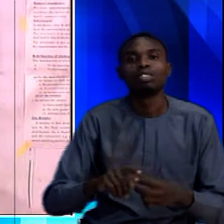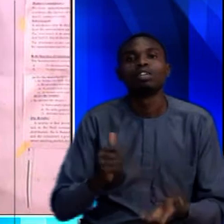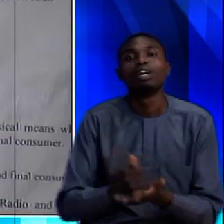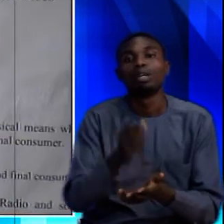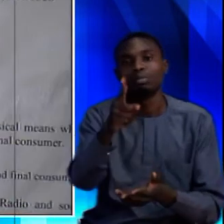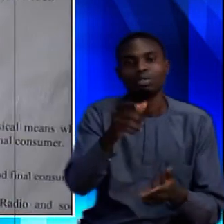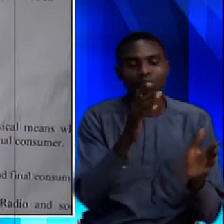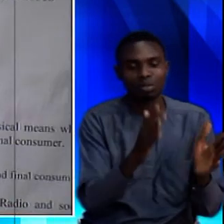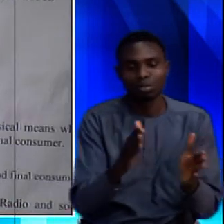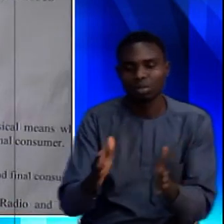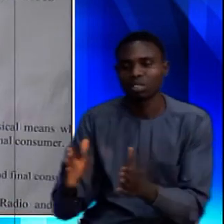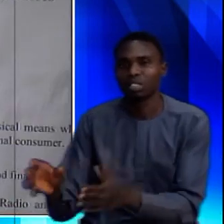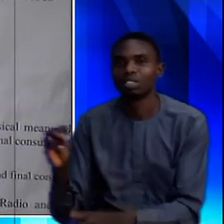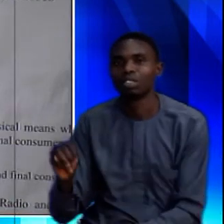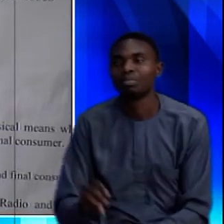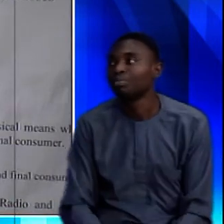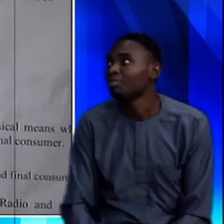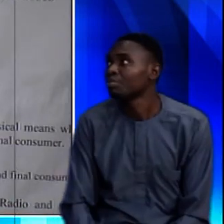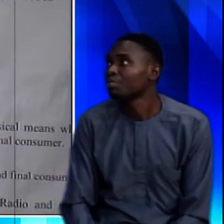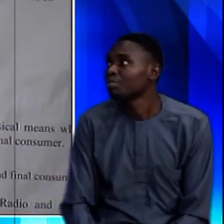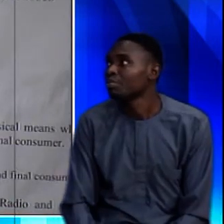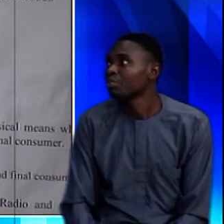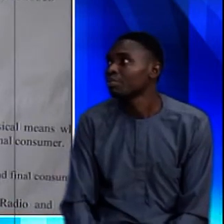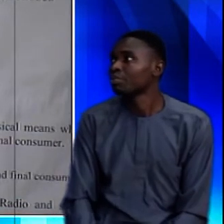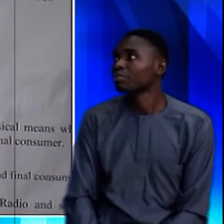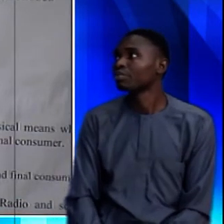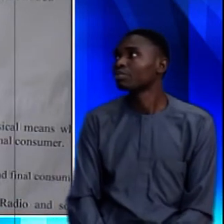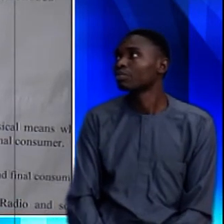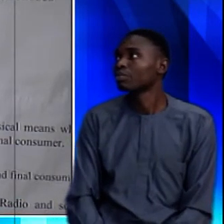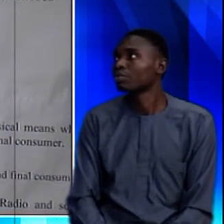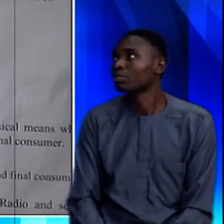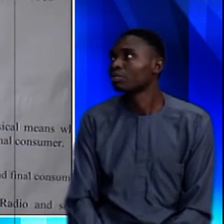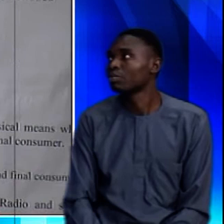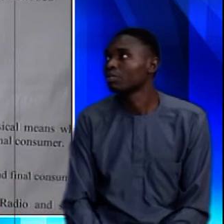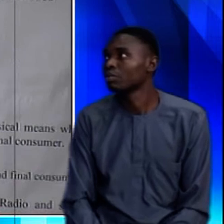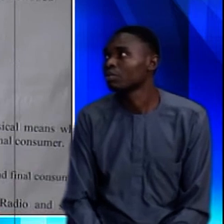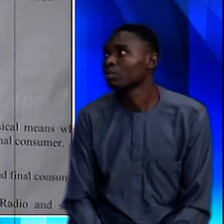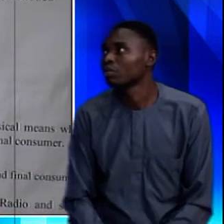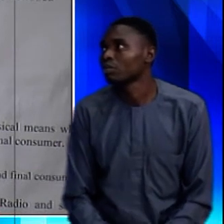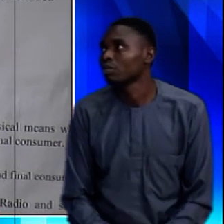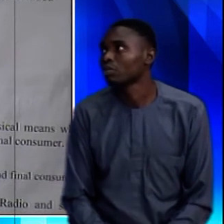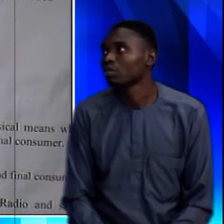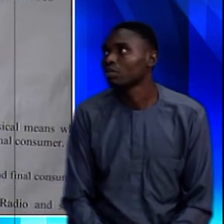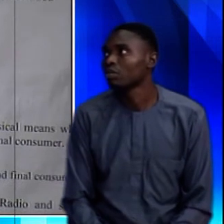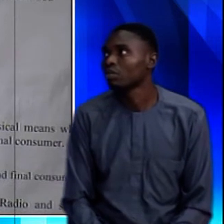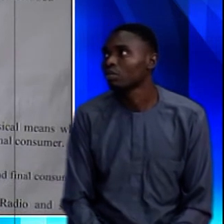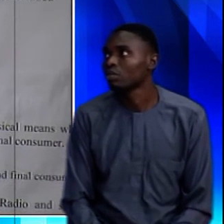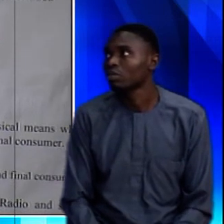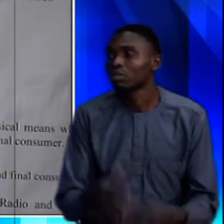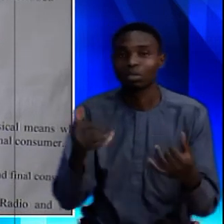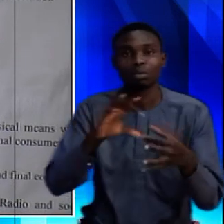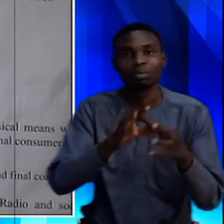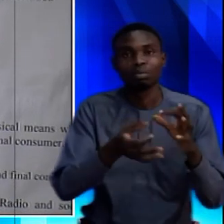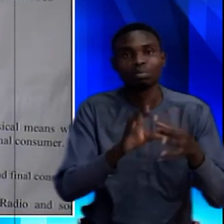together? So I've been explaining the channel of distribution. That is, we explain what's in by